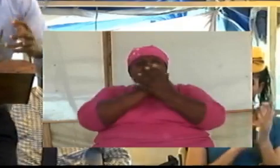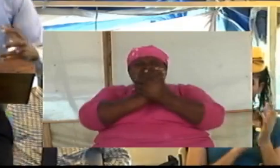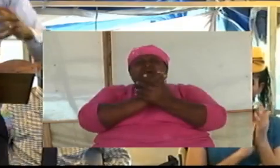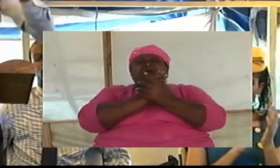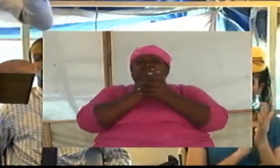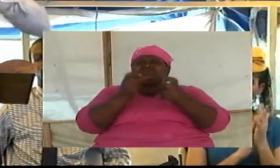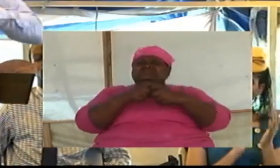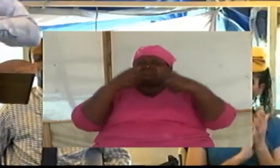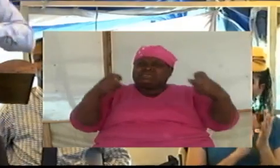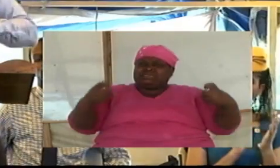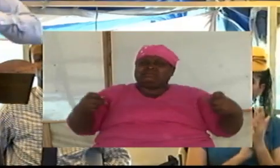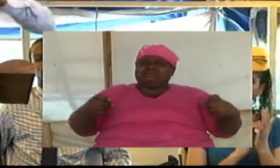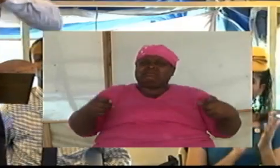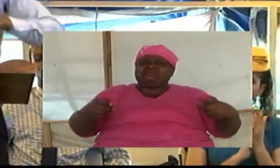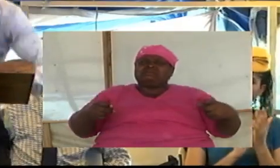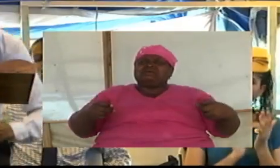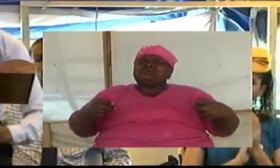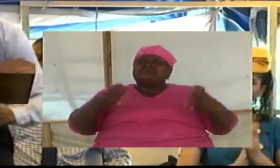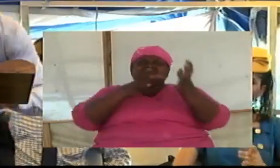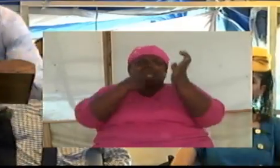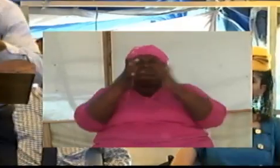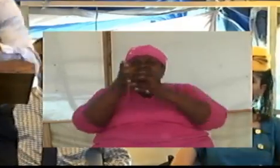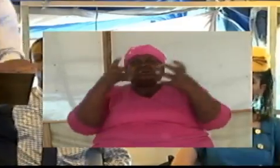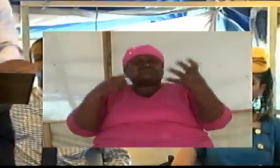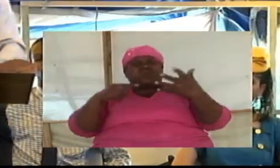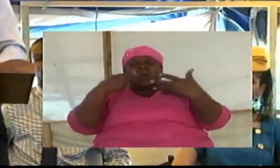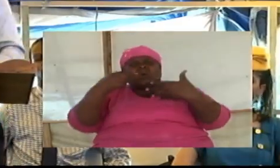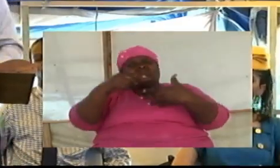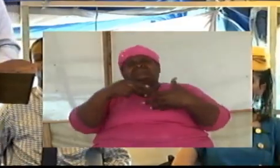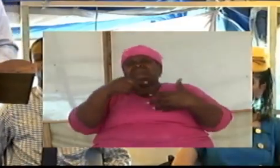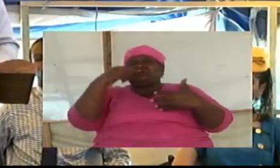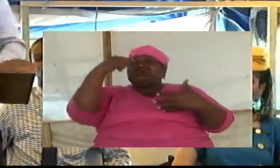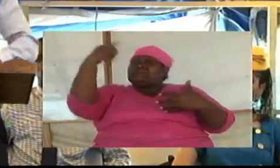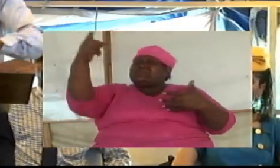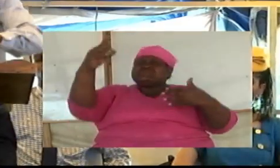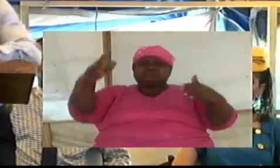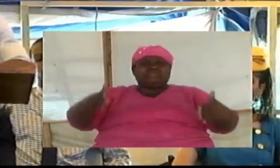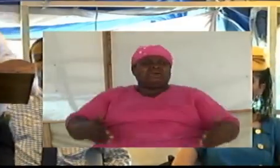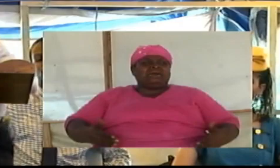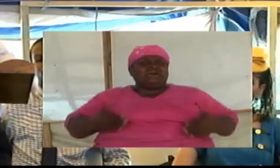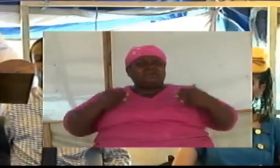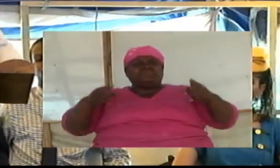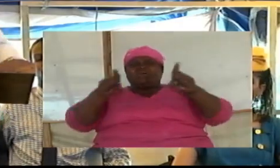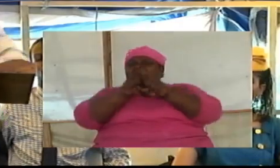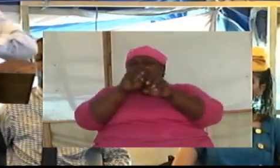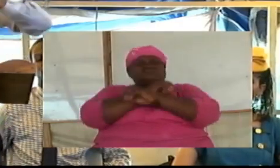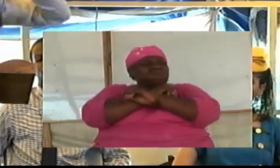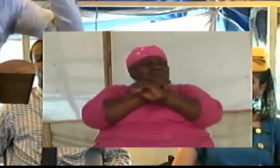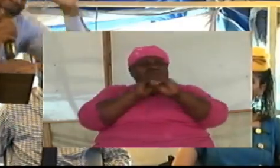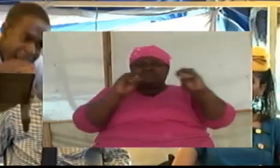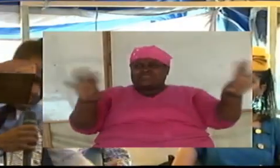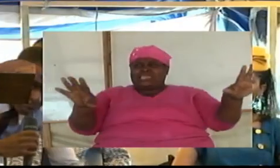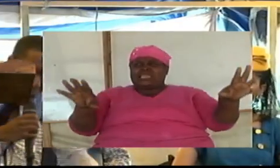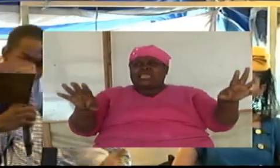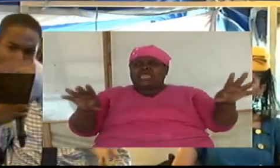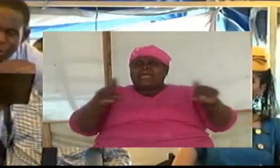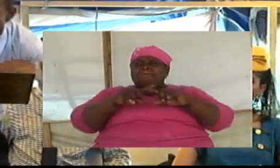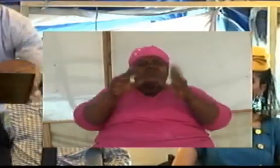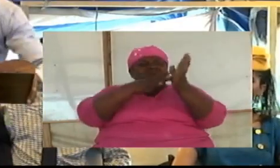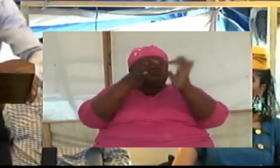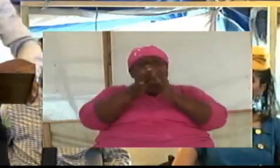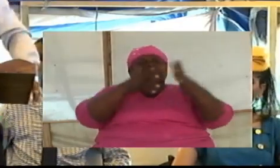hallelujah, he counted his life, hallelujah, praise God Almighty, as nothing. But he laid it